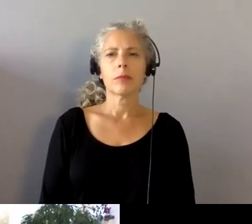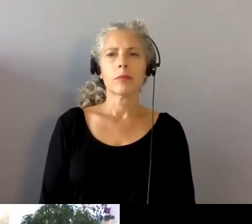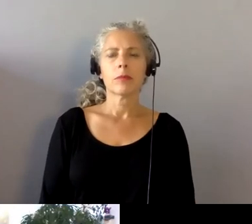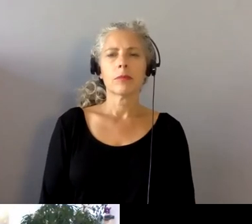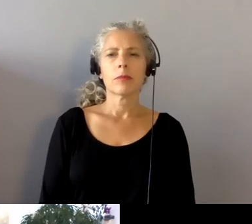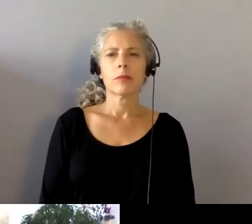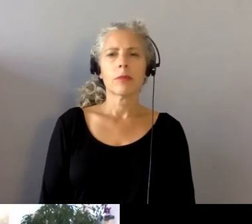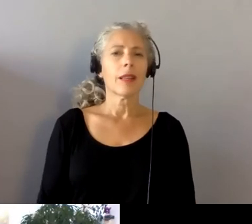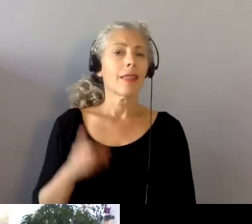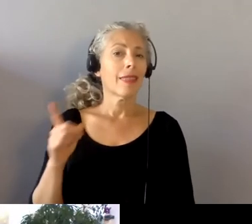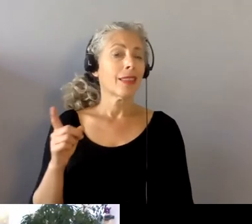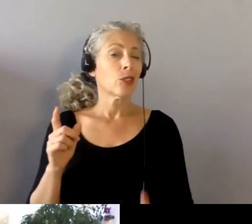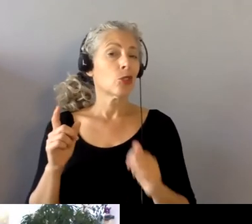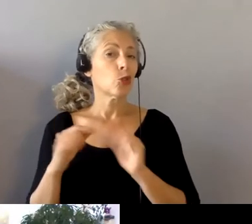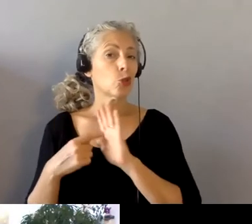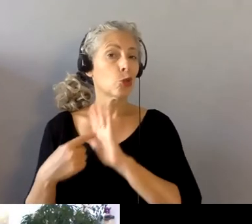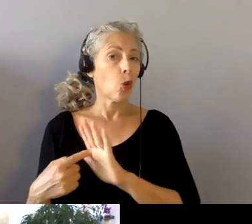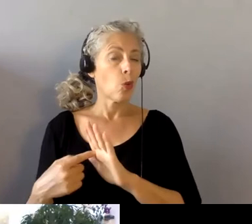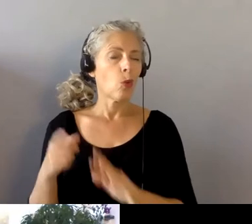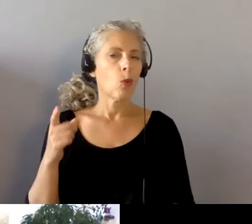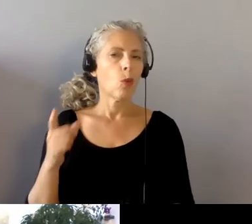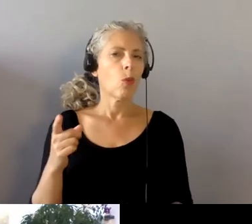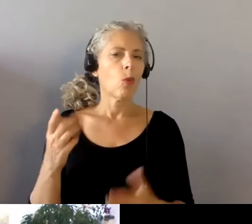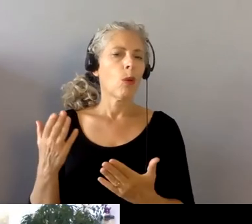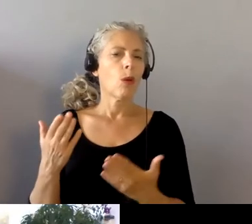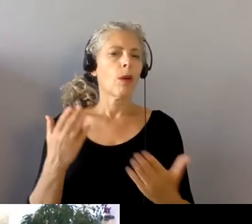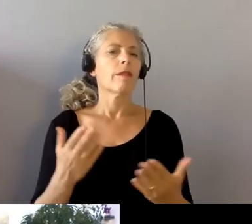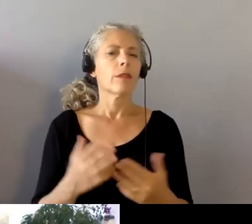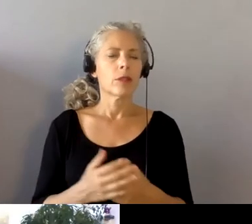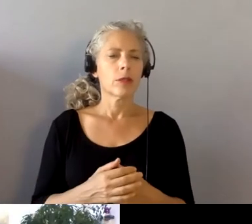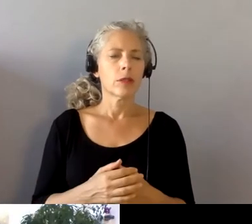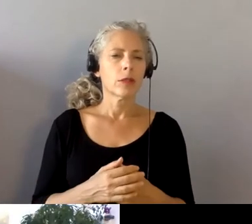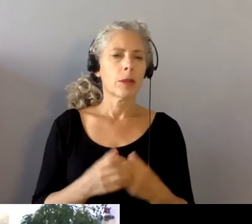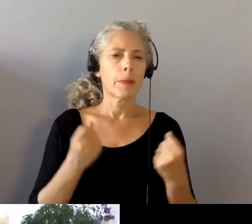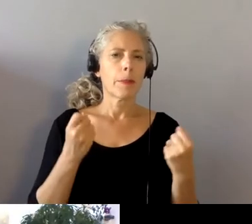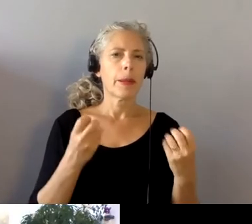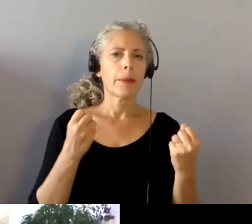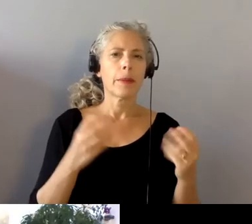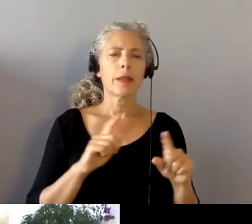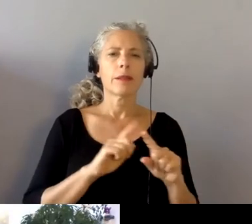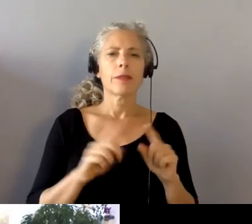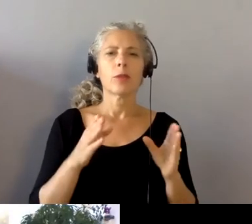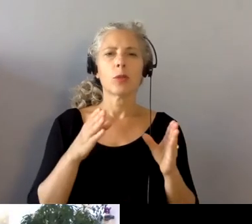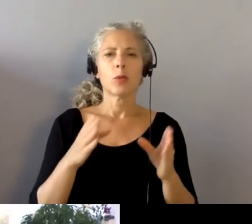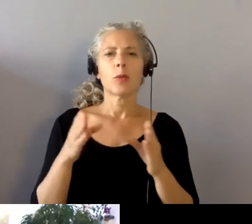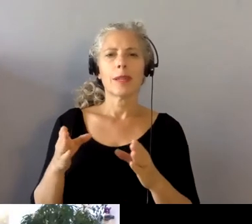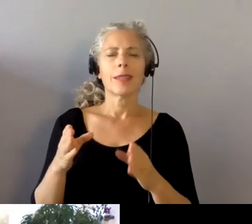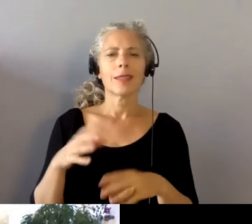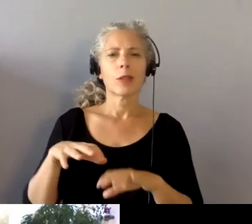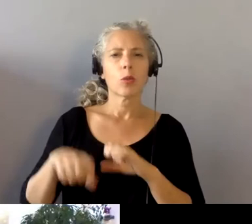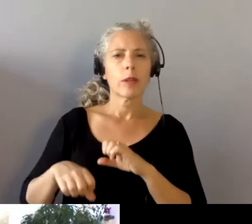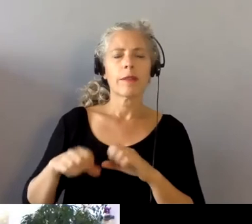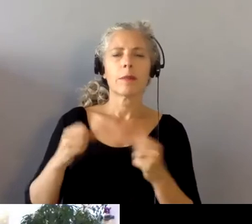that show, I think what it offers is the numerous ways that is processed and